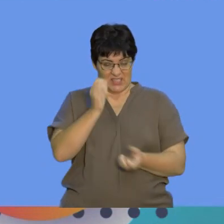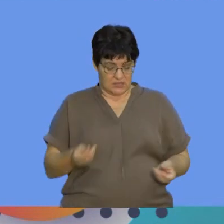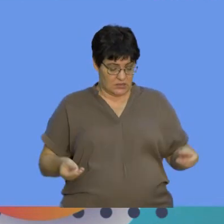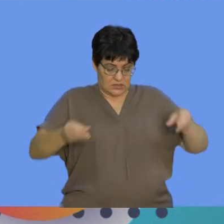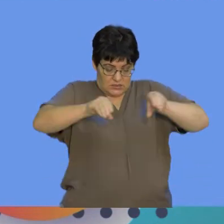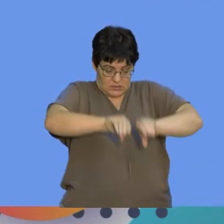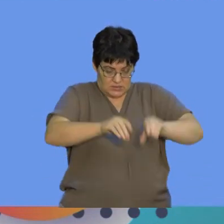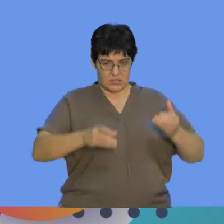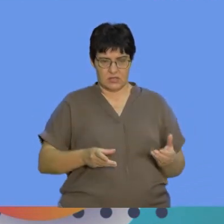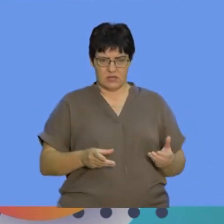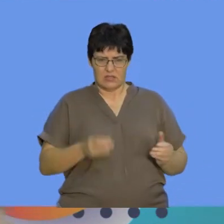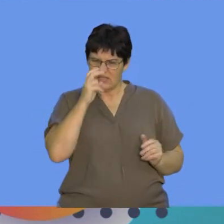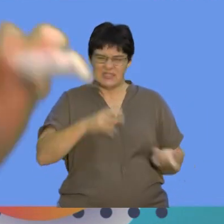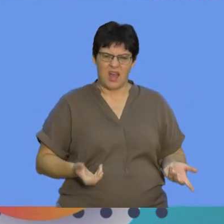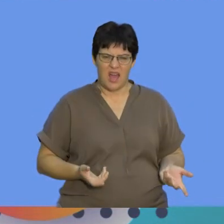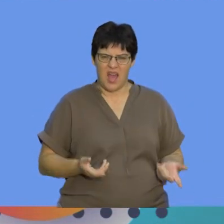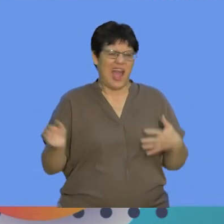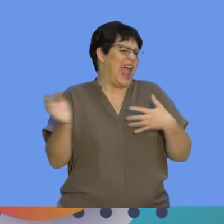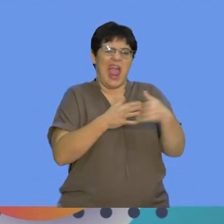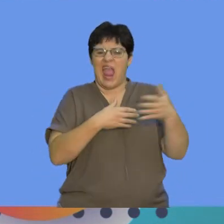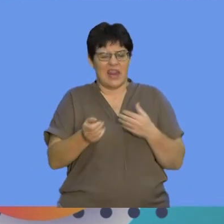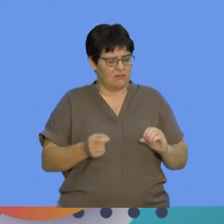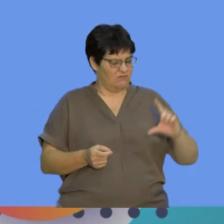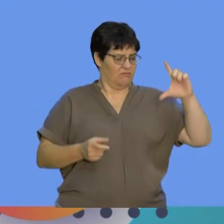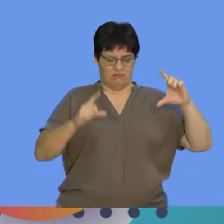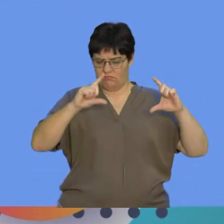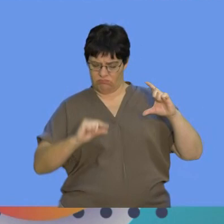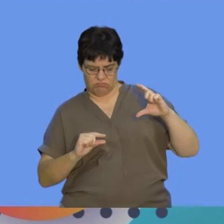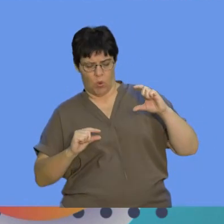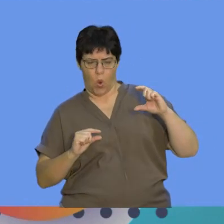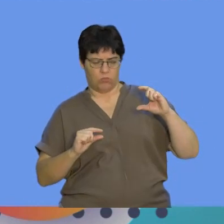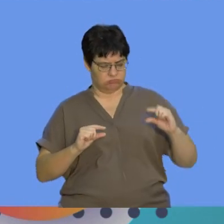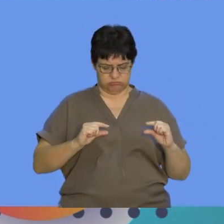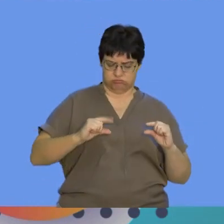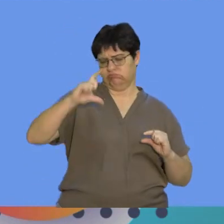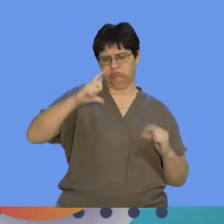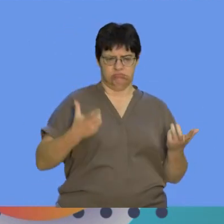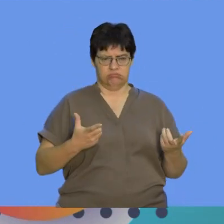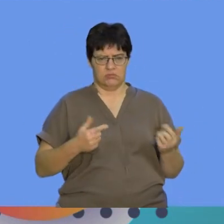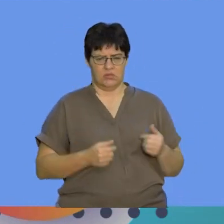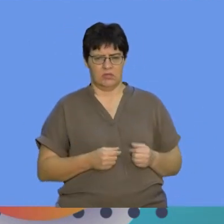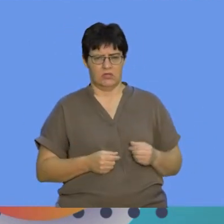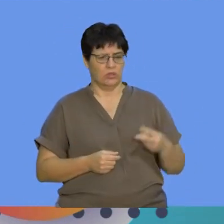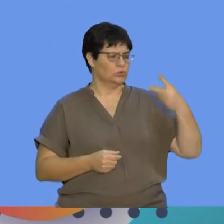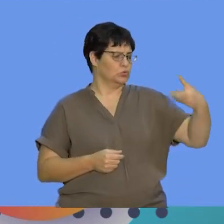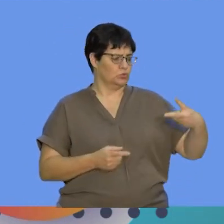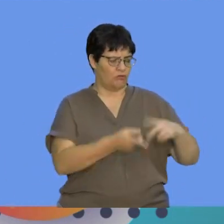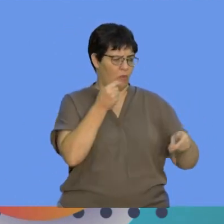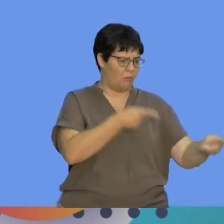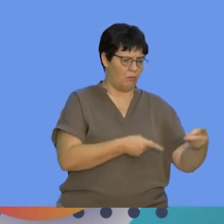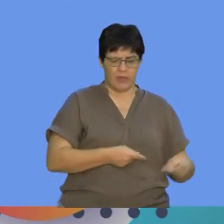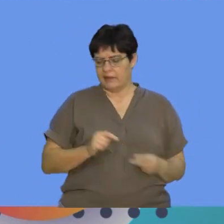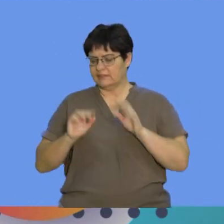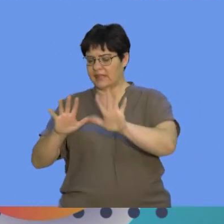in a mixture. It can be in any ratio. You can have 2 parts of substance A and 10. In the